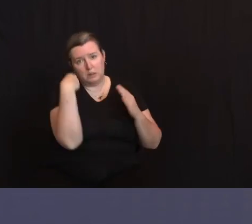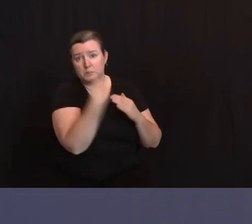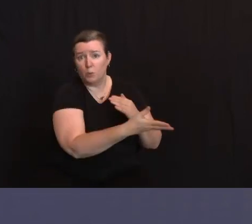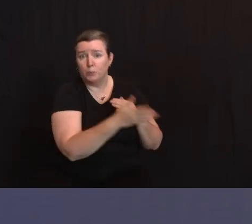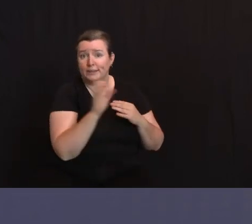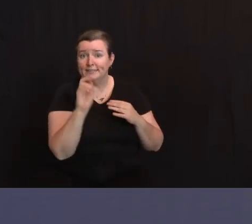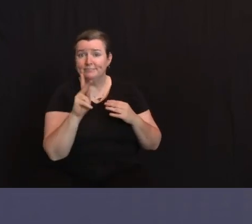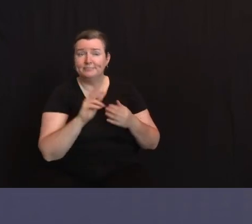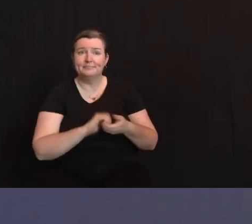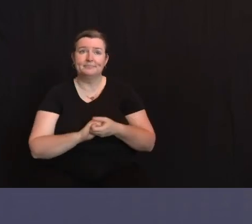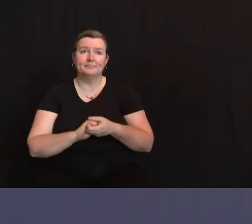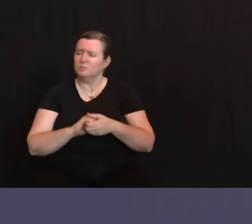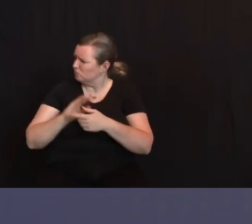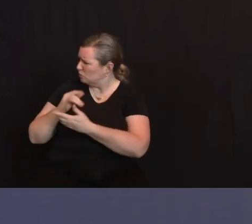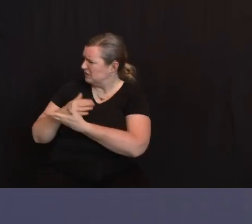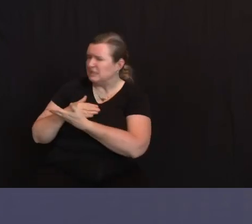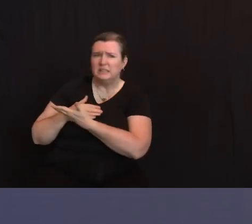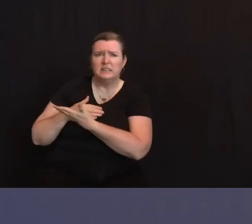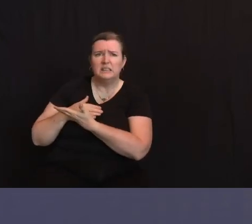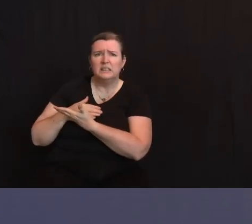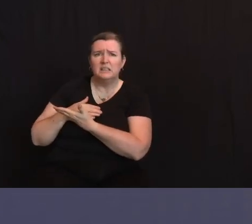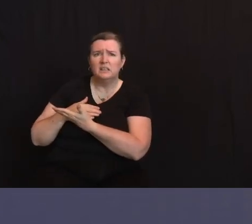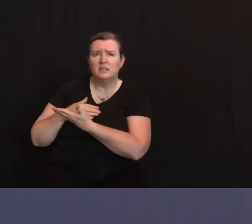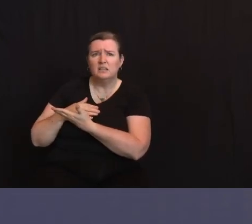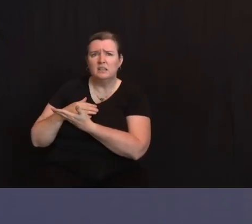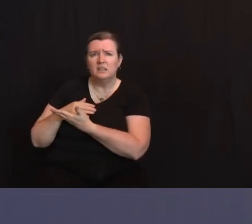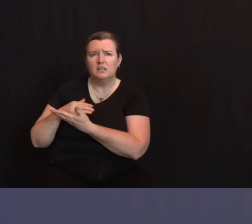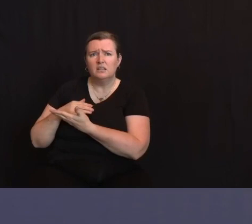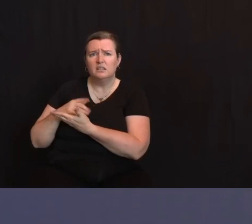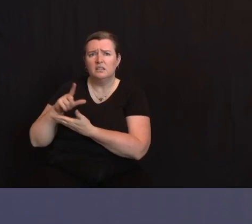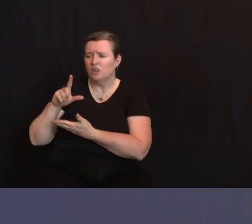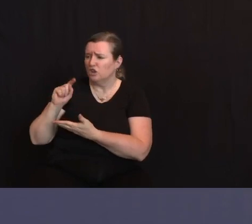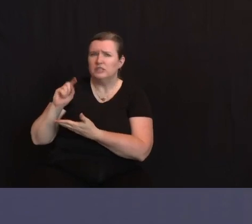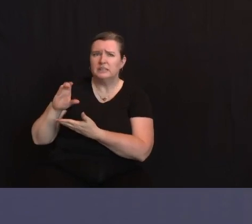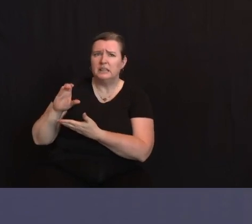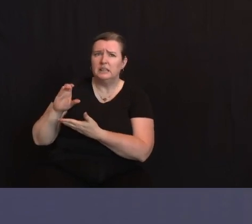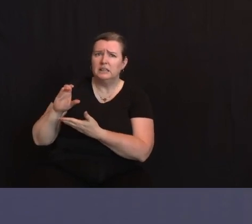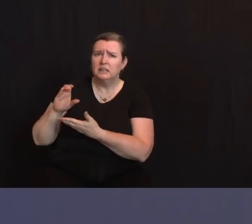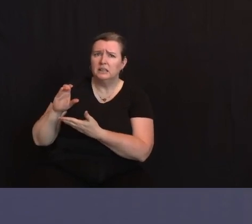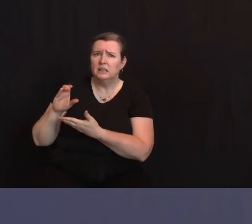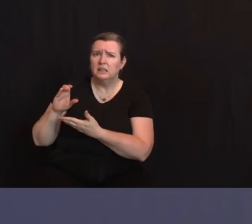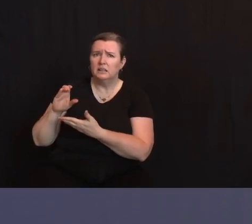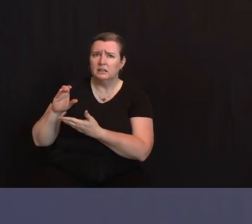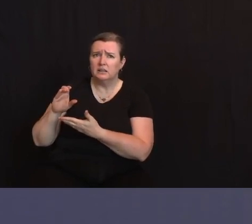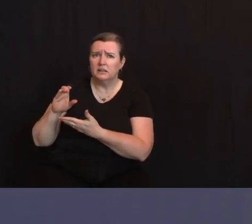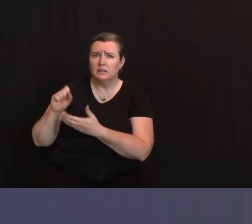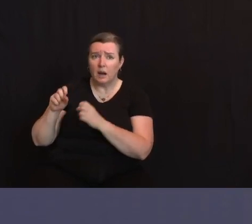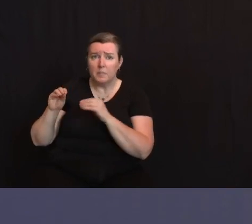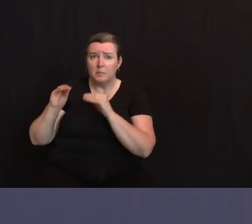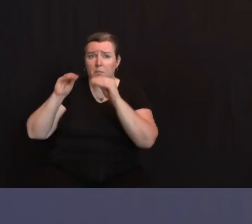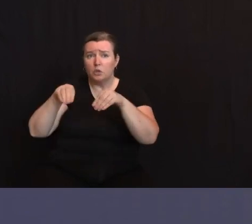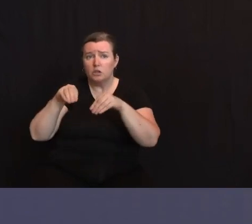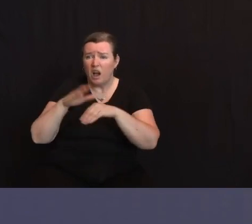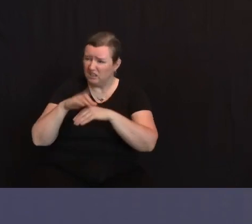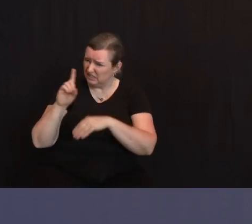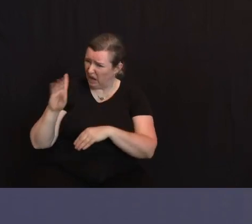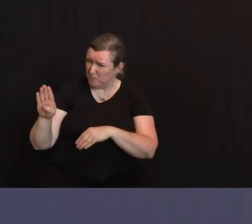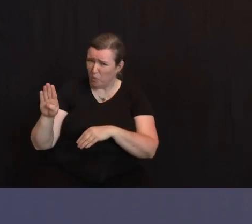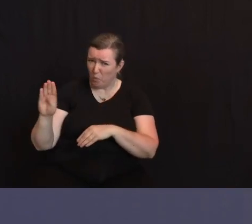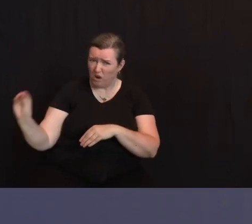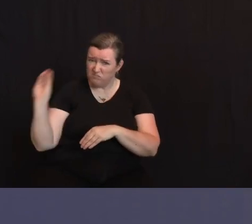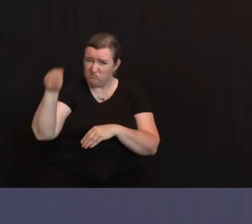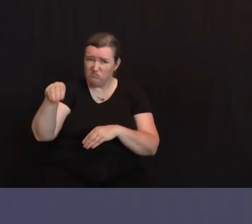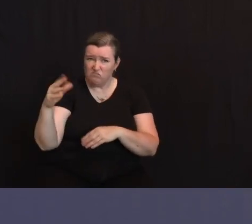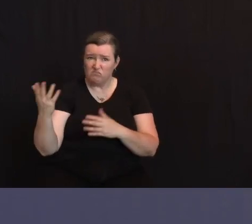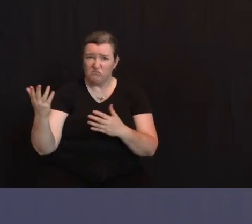Judy, I'll leave to you on, can you put long-term care outbreaks on the dashboard, antibody results, virtual